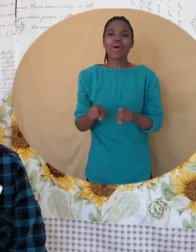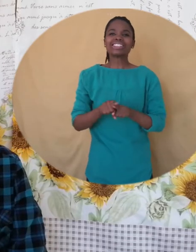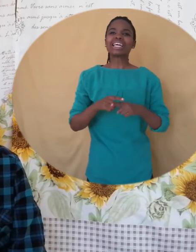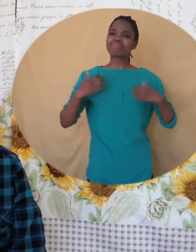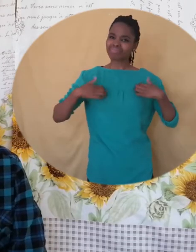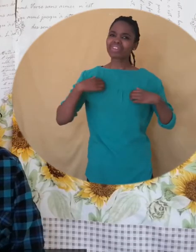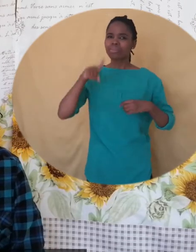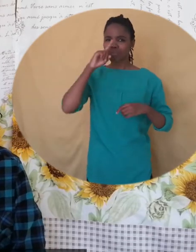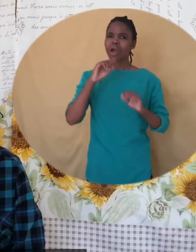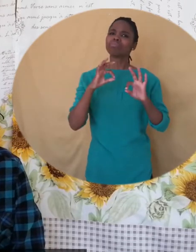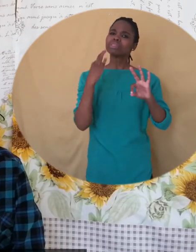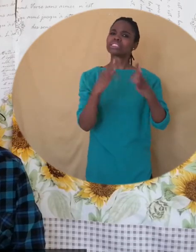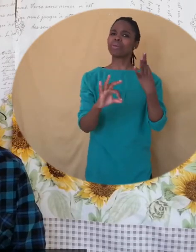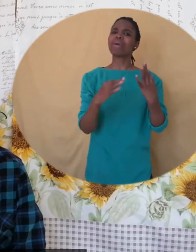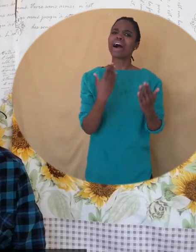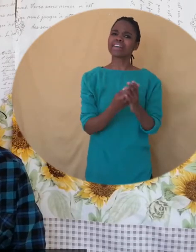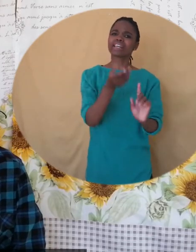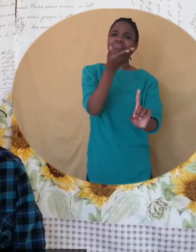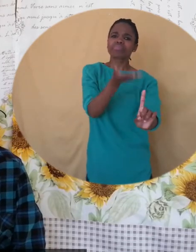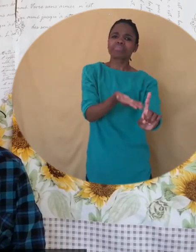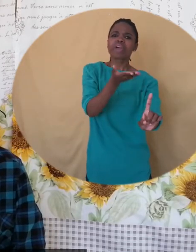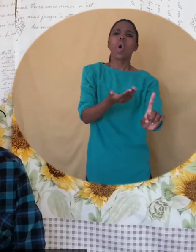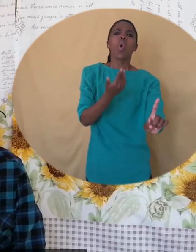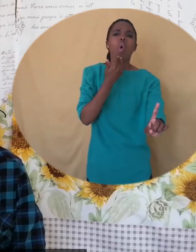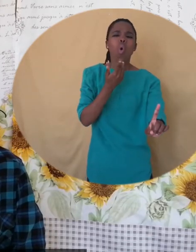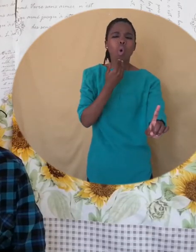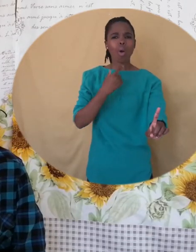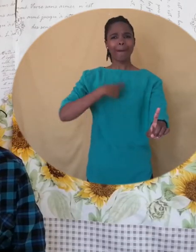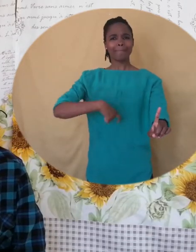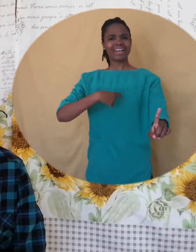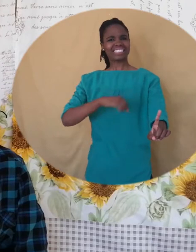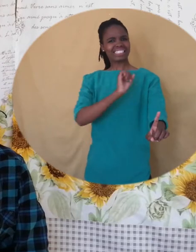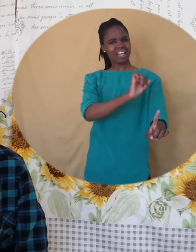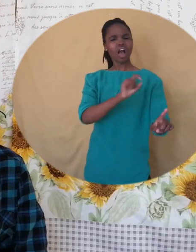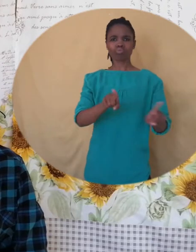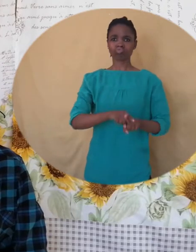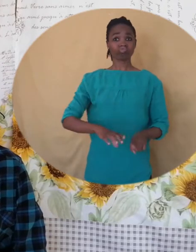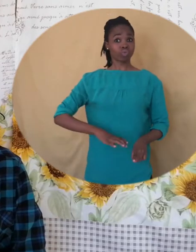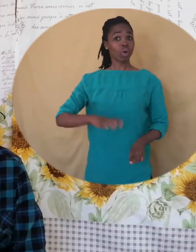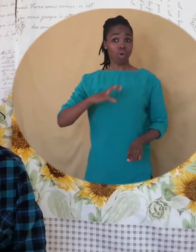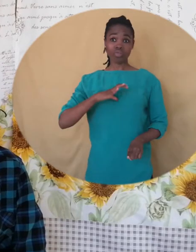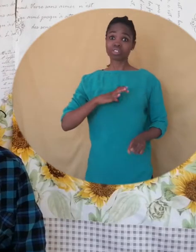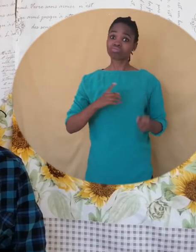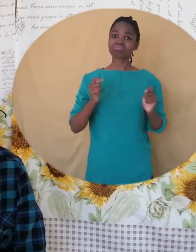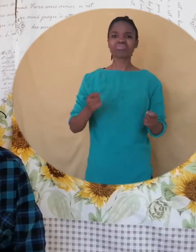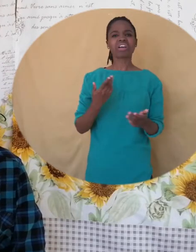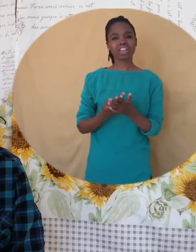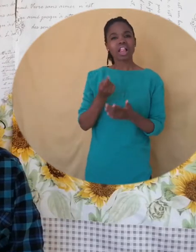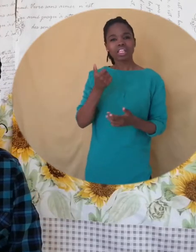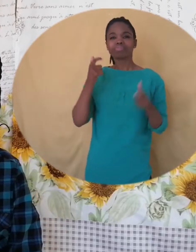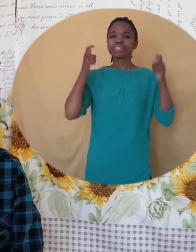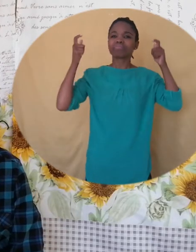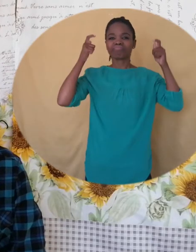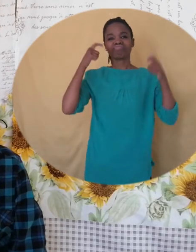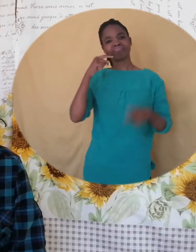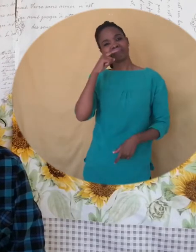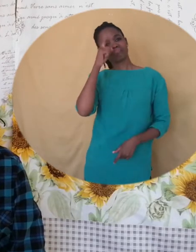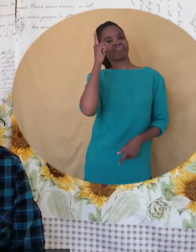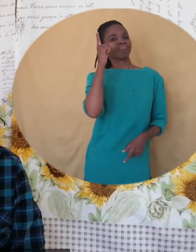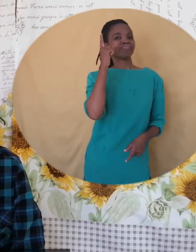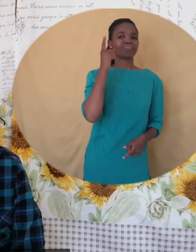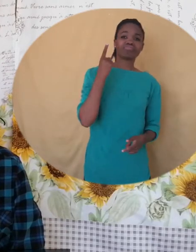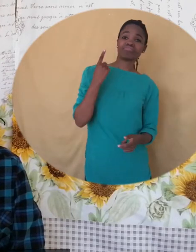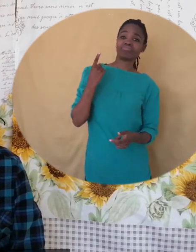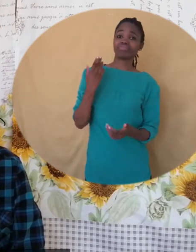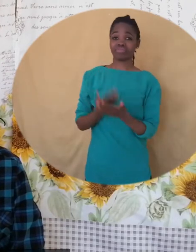and I think it's a simple way of understanding his character. Very sure of himself, a bit cocky, you